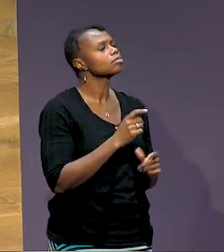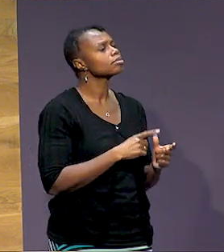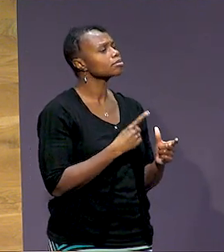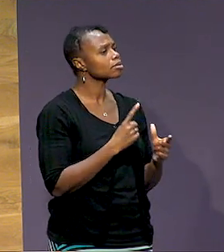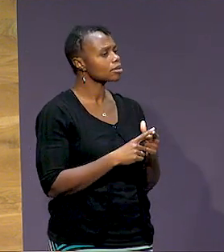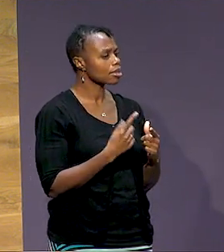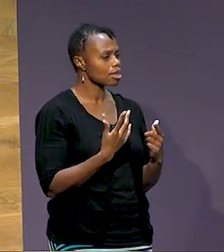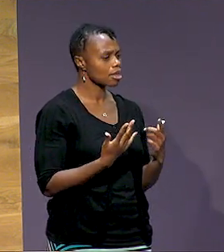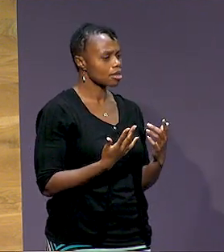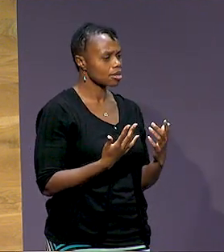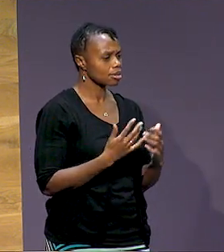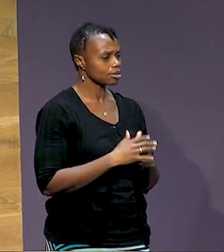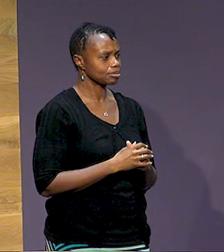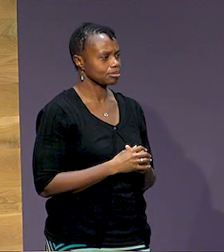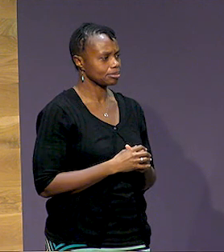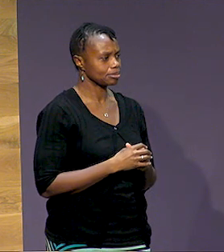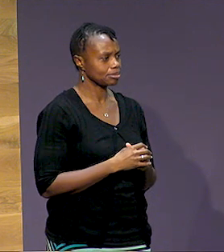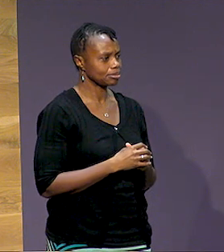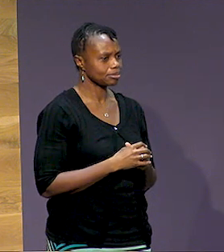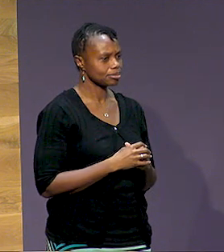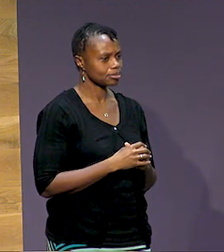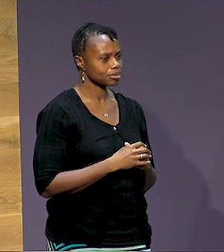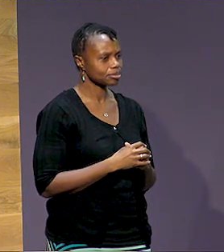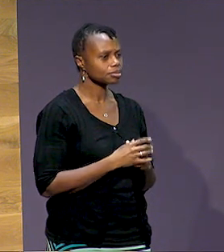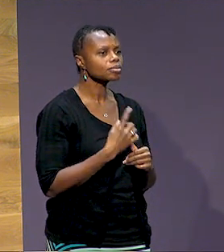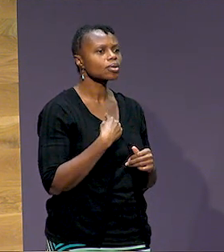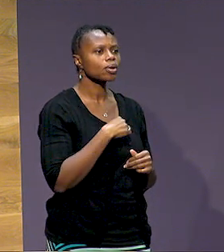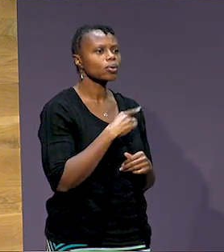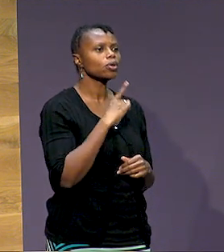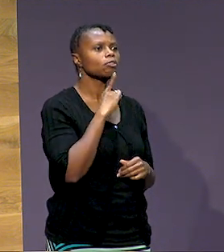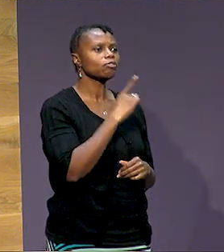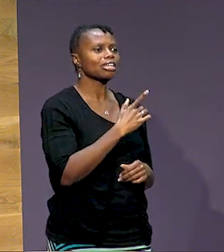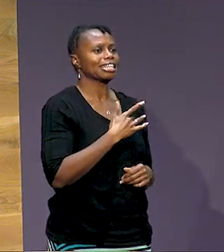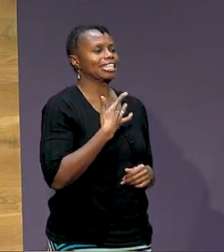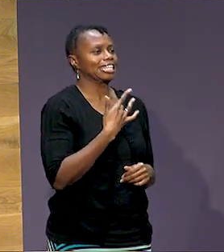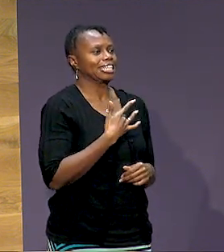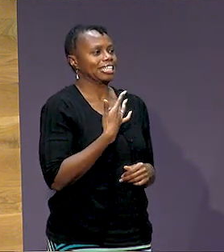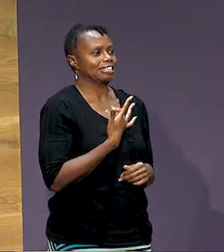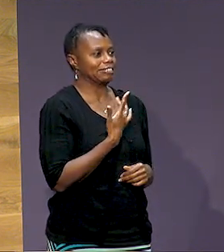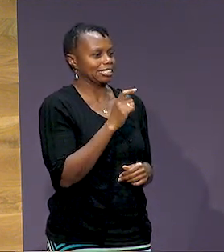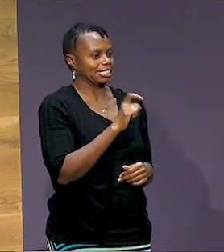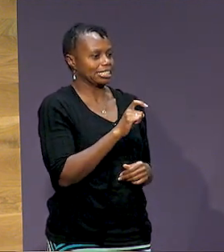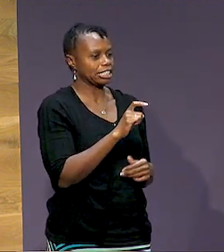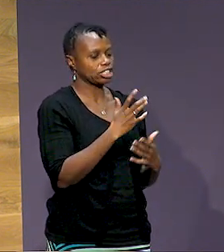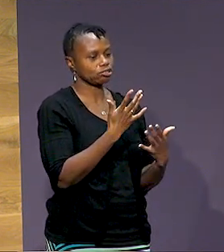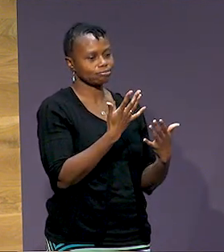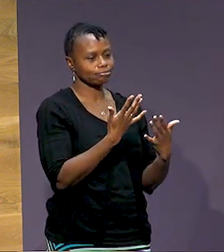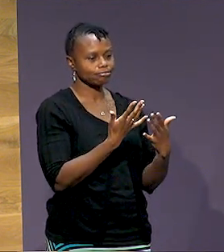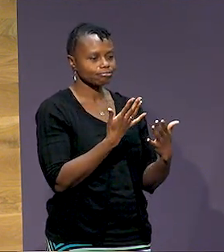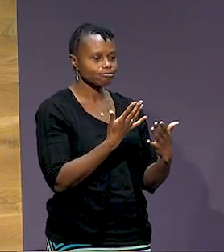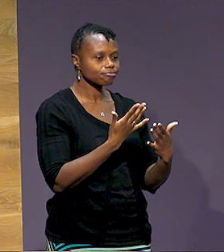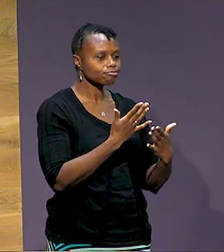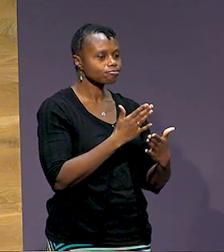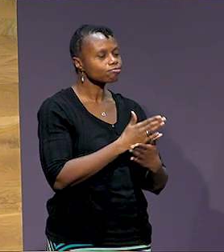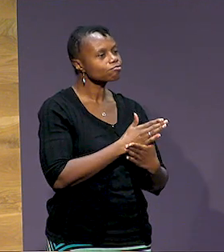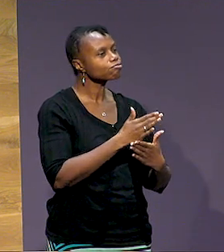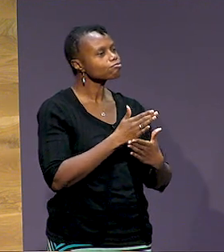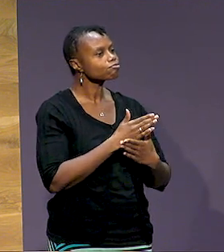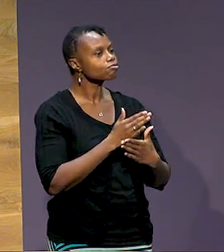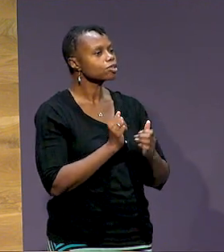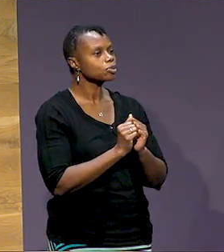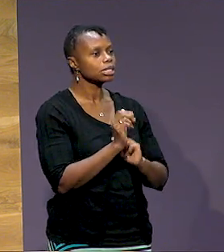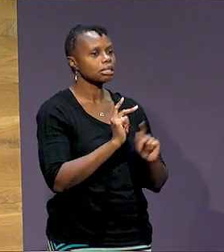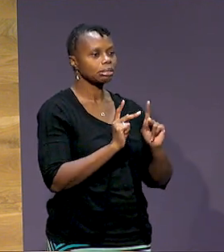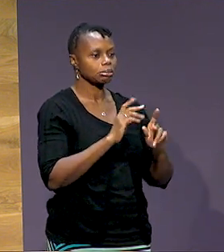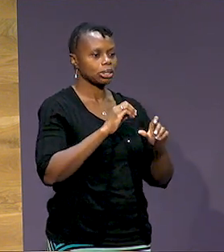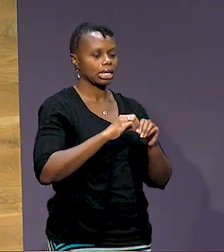just because, we really felt the need to share with those people from back home